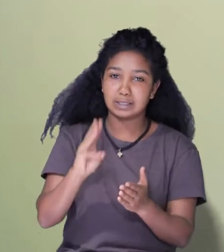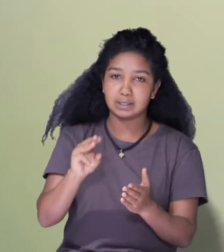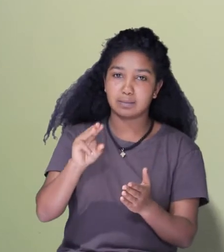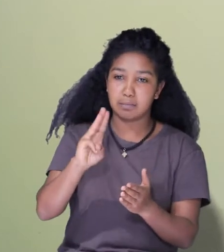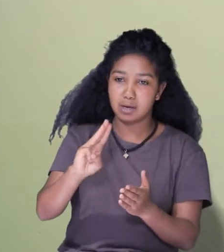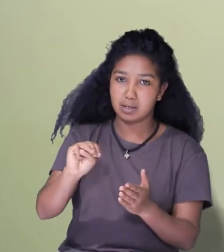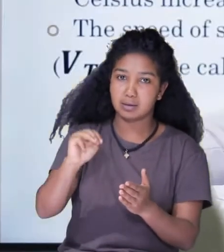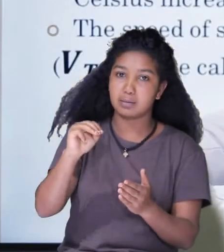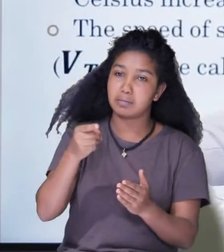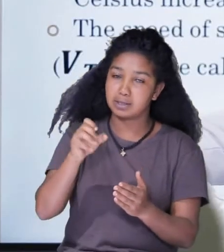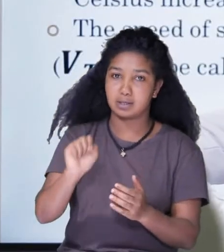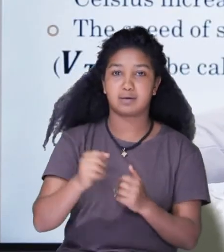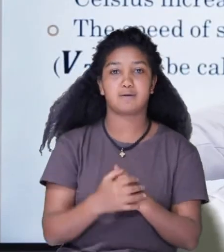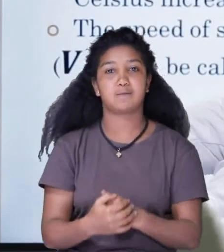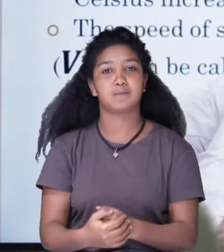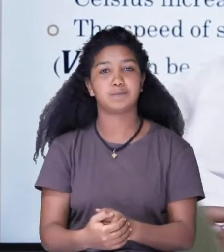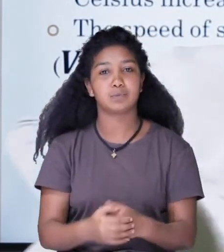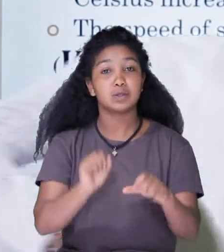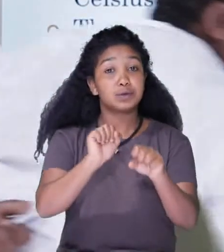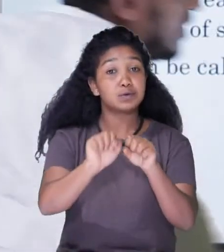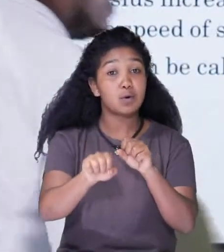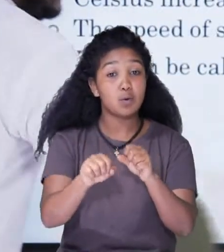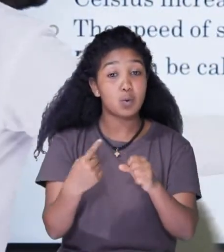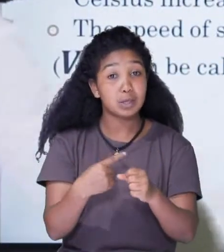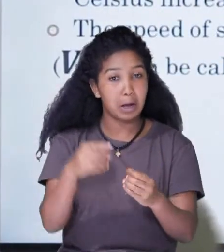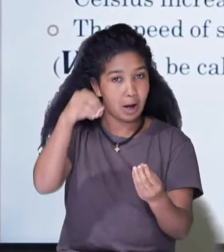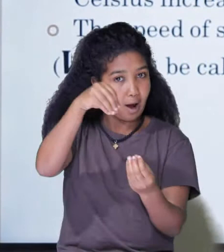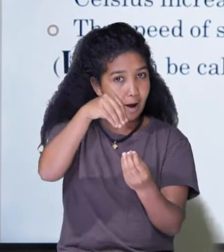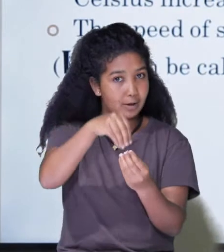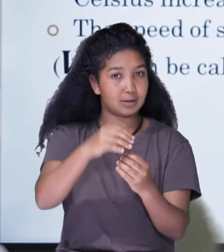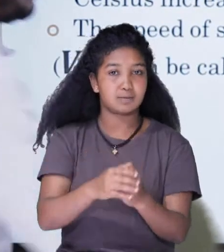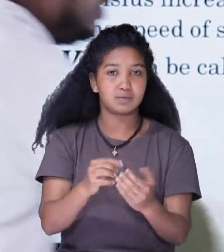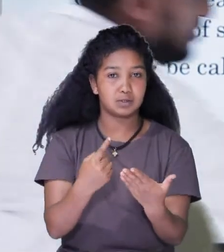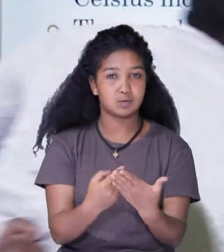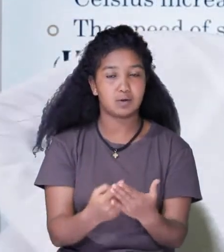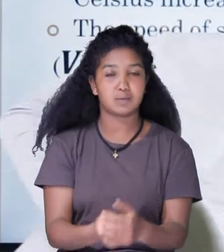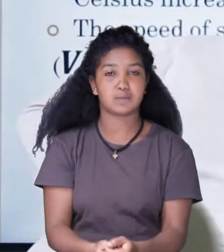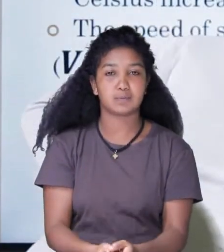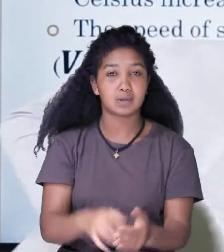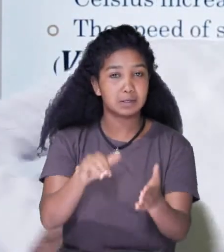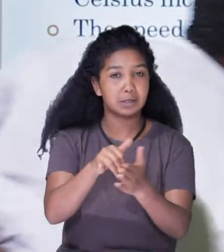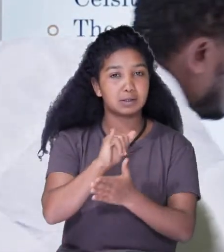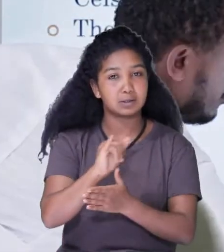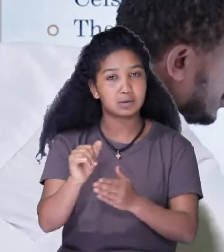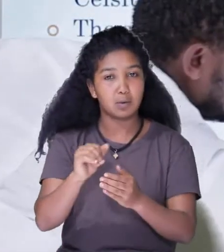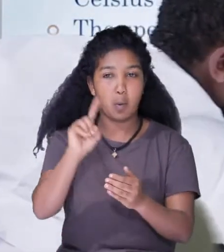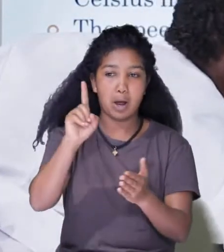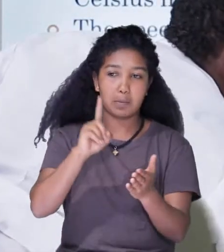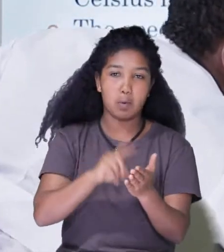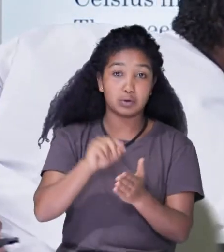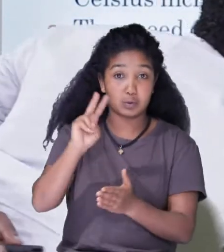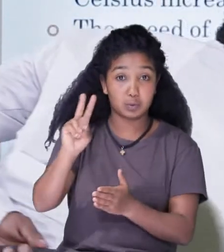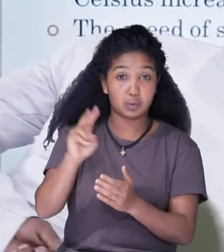0.6 meter per second. So we can add this one, that is